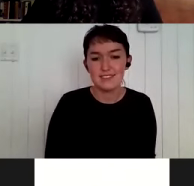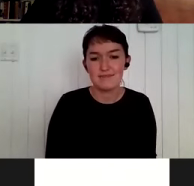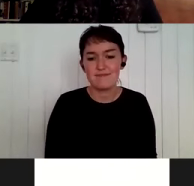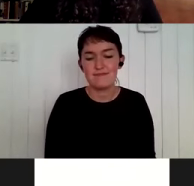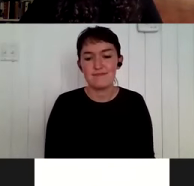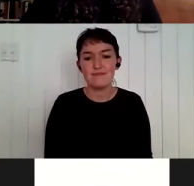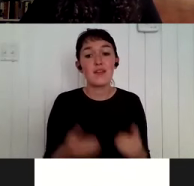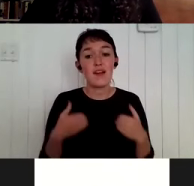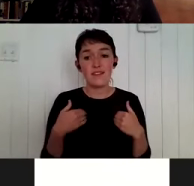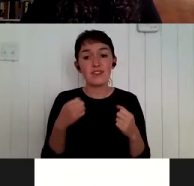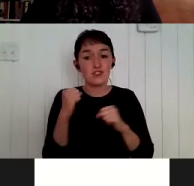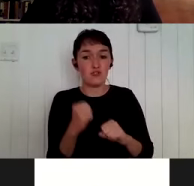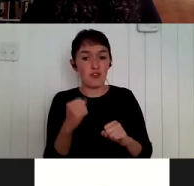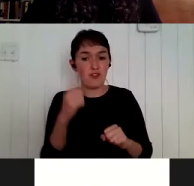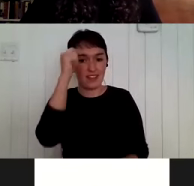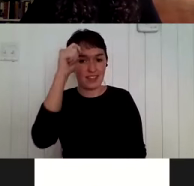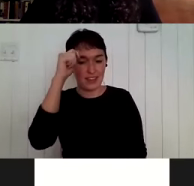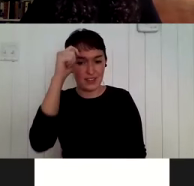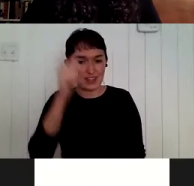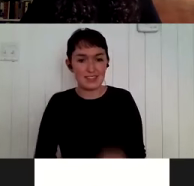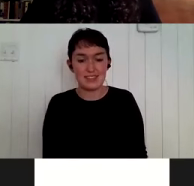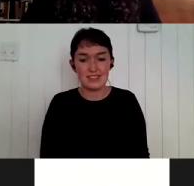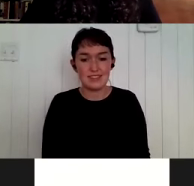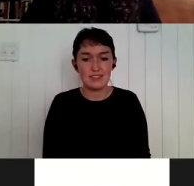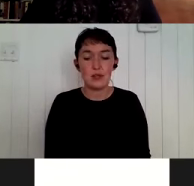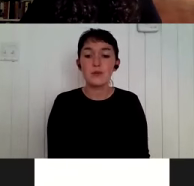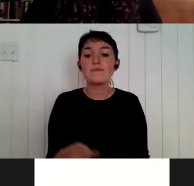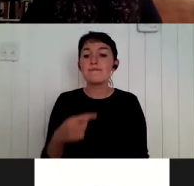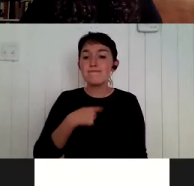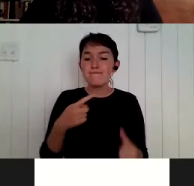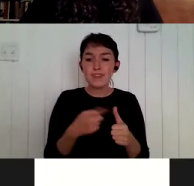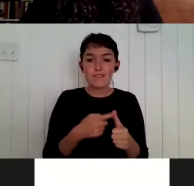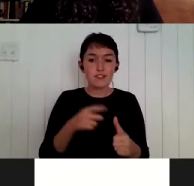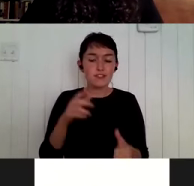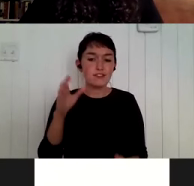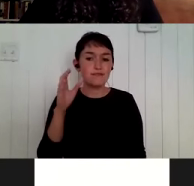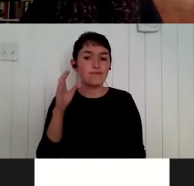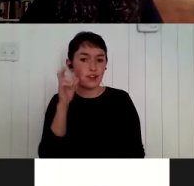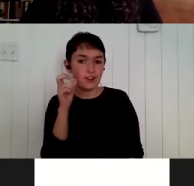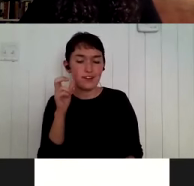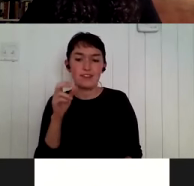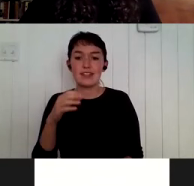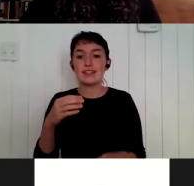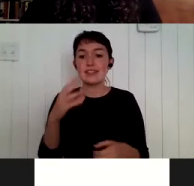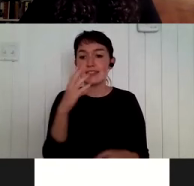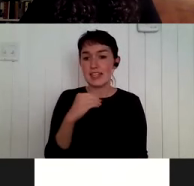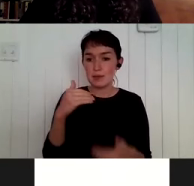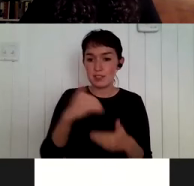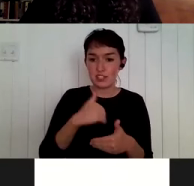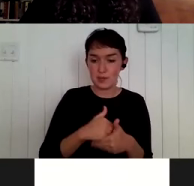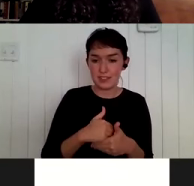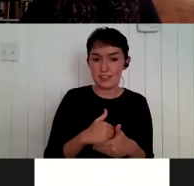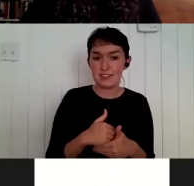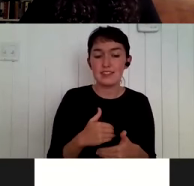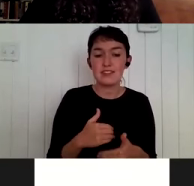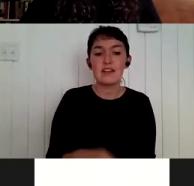Okay, you might be, when I first heard about sleep disturbances in psychosis populations, I was very much like, okay, if